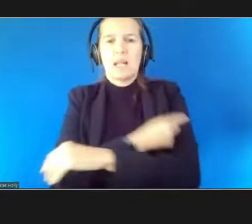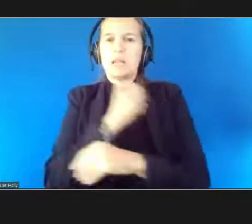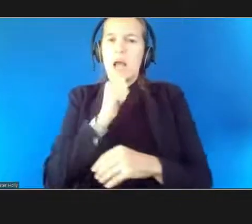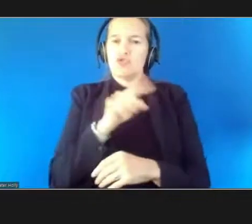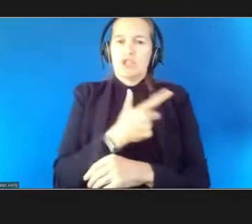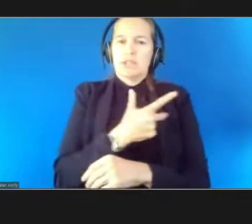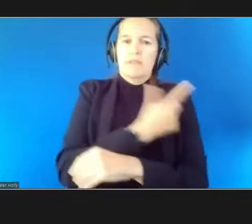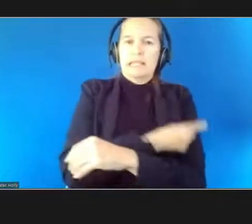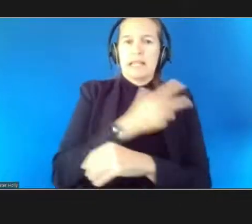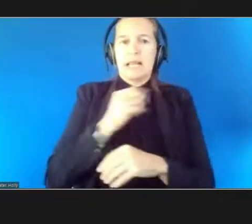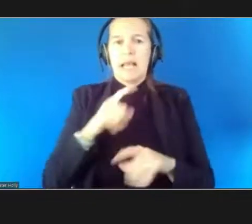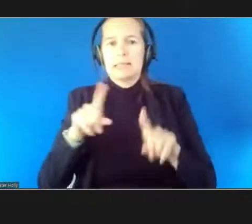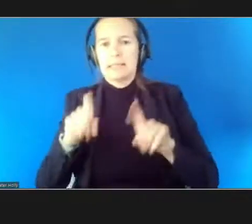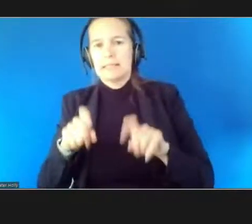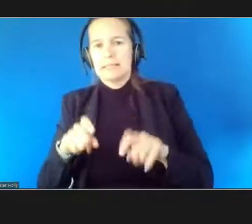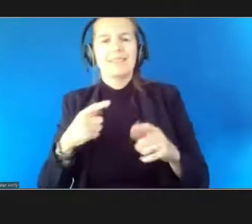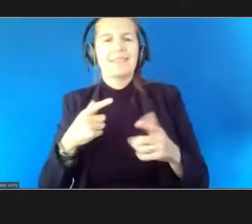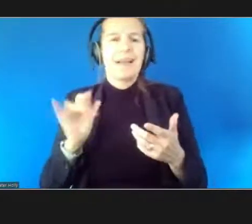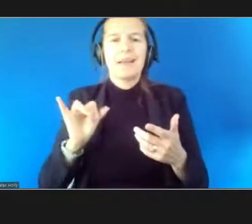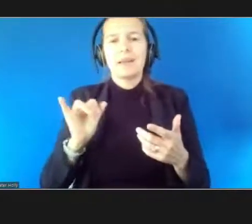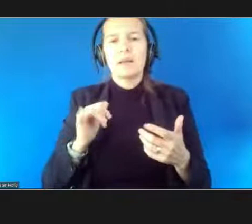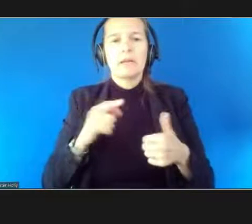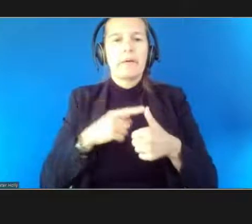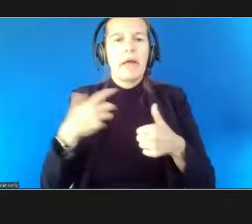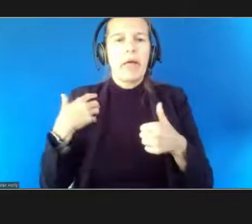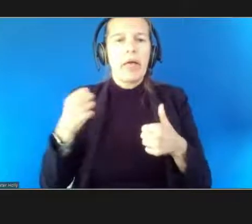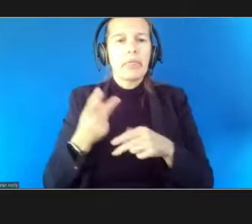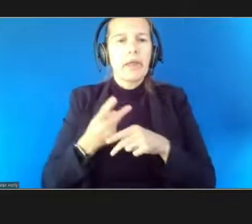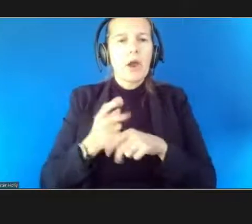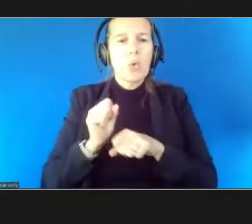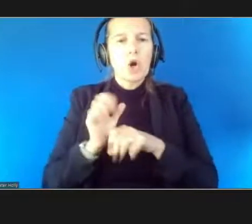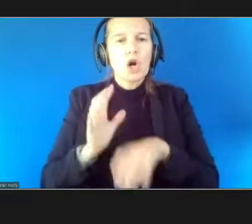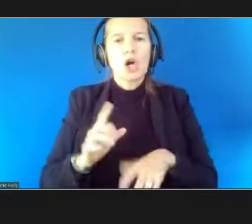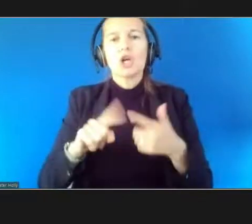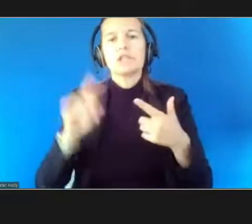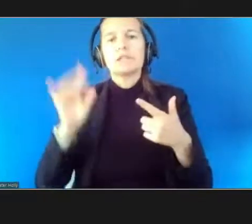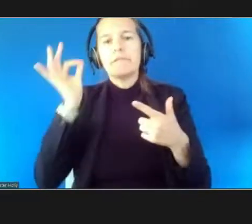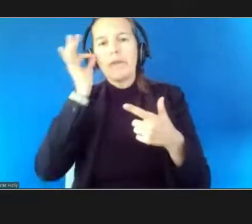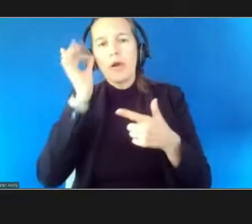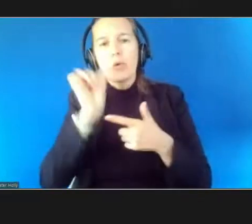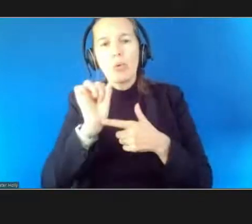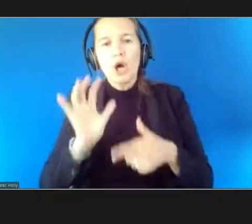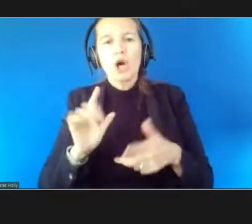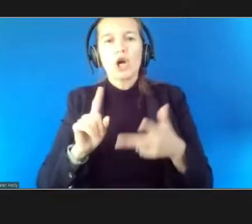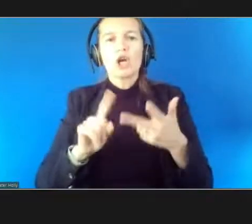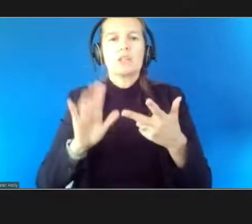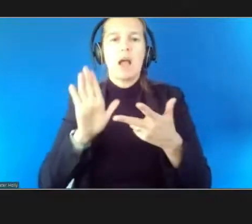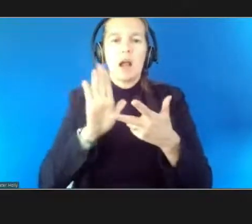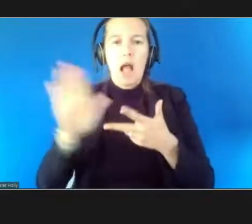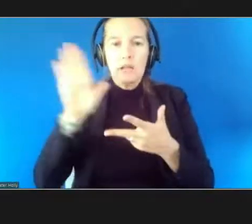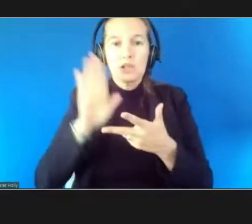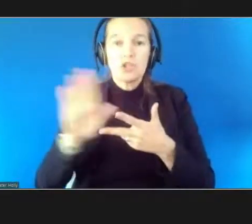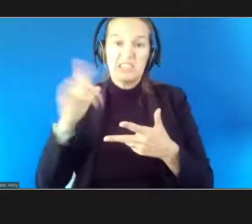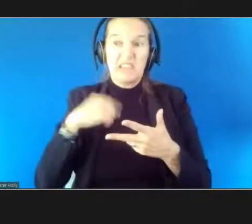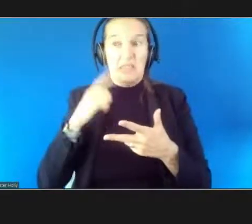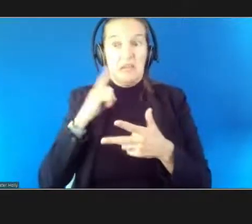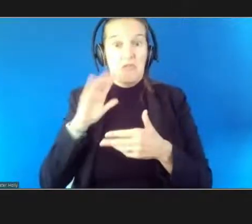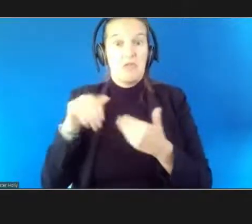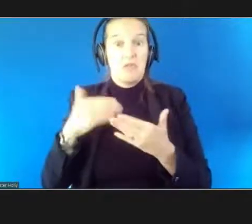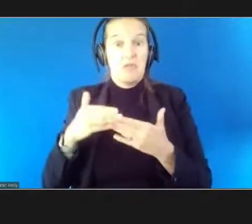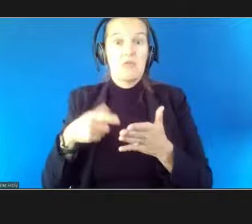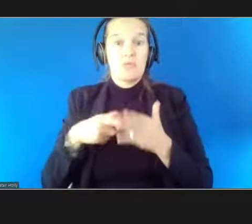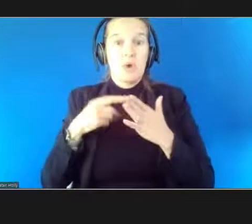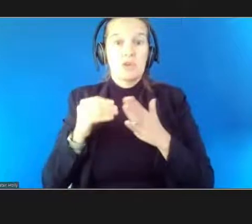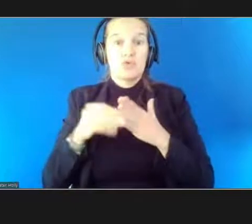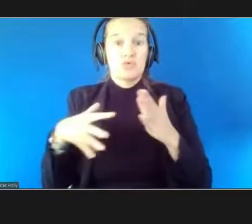had healthcare workers and federal employees. Some colleges, if not all, are requiring their students. Recently